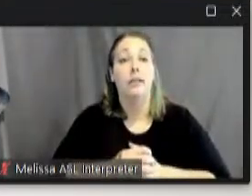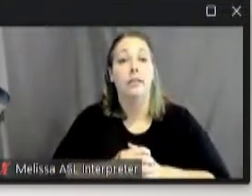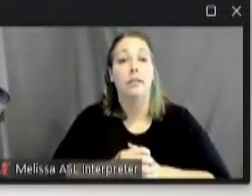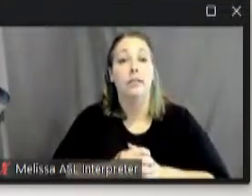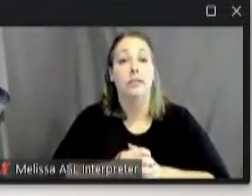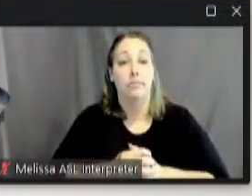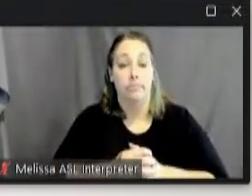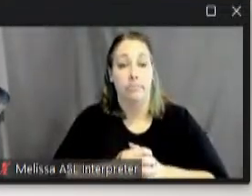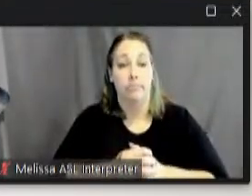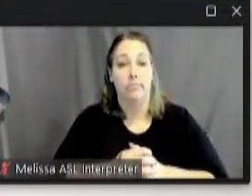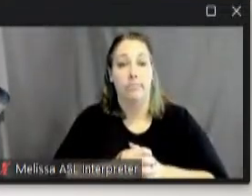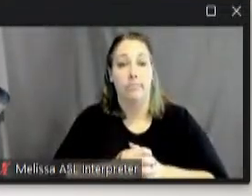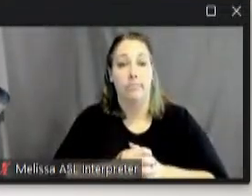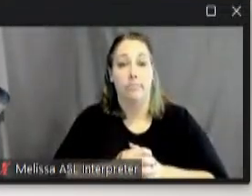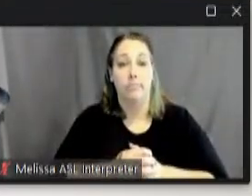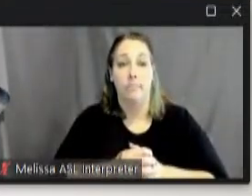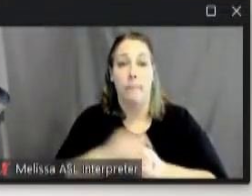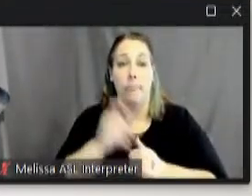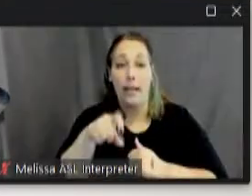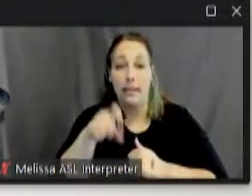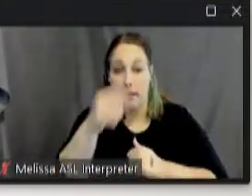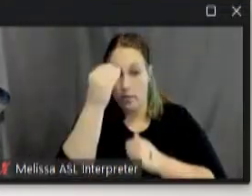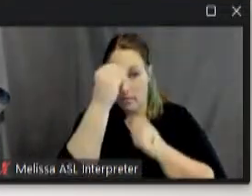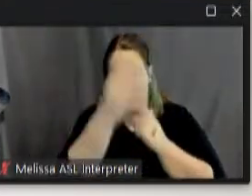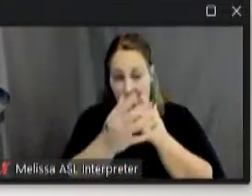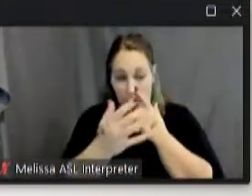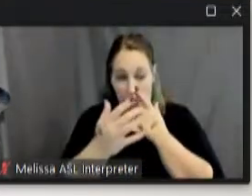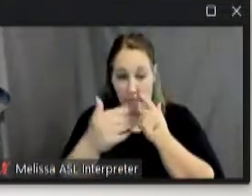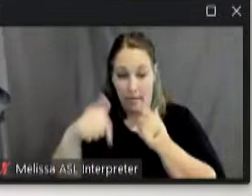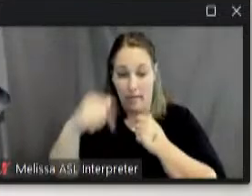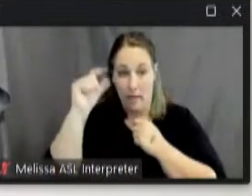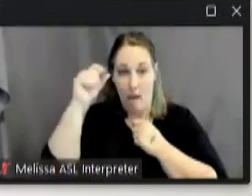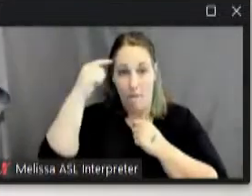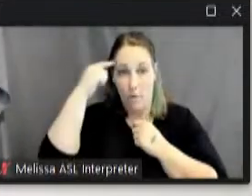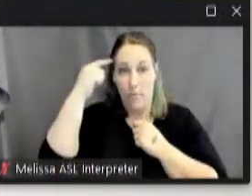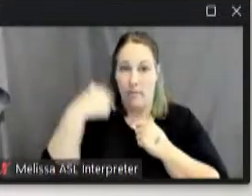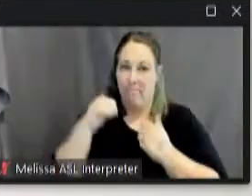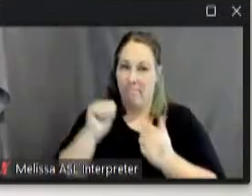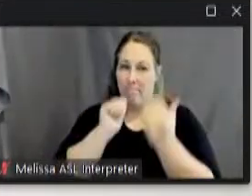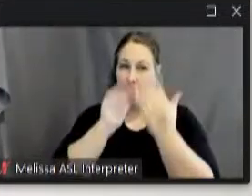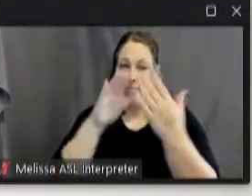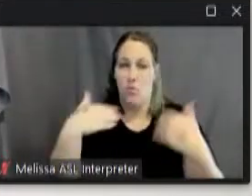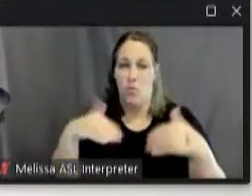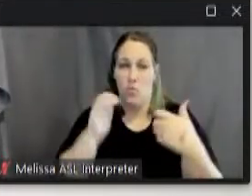note that we face, as a government, a great challenge here